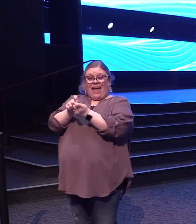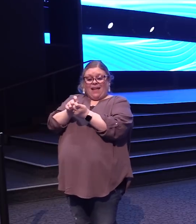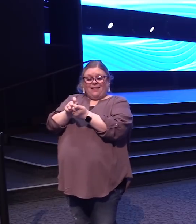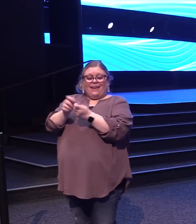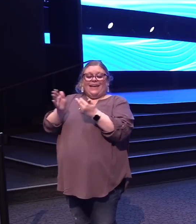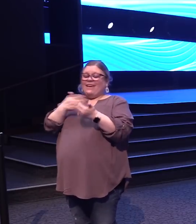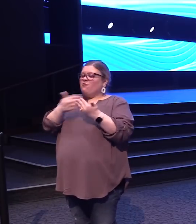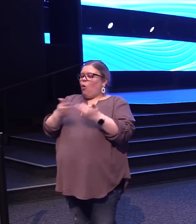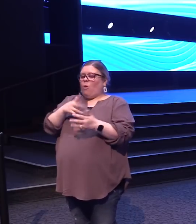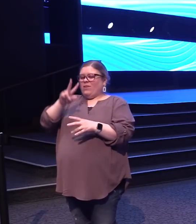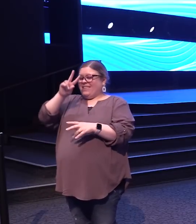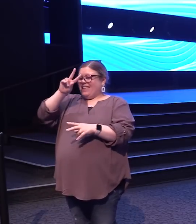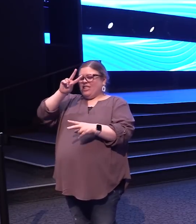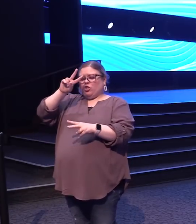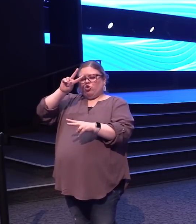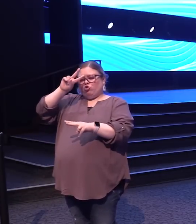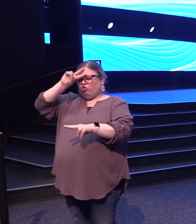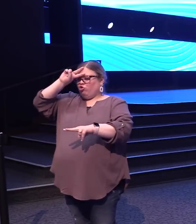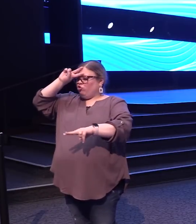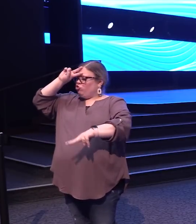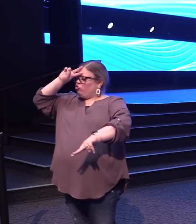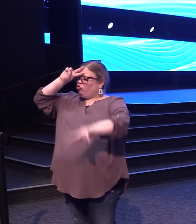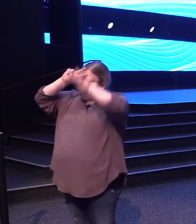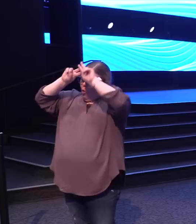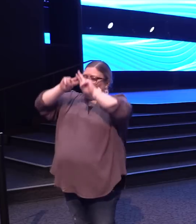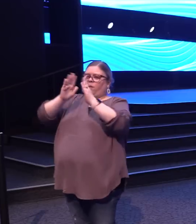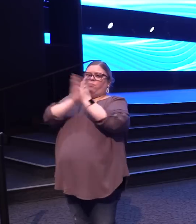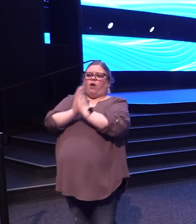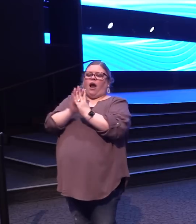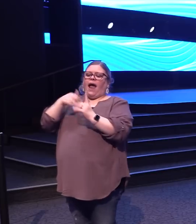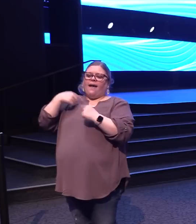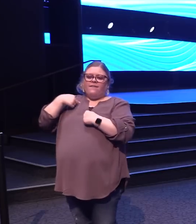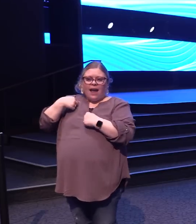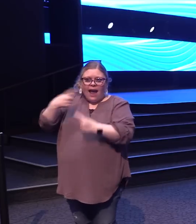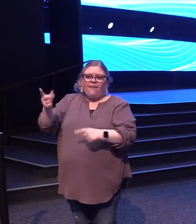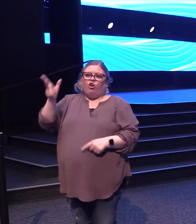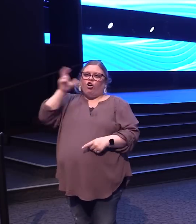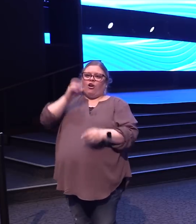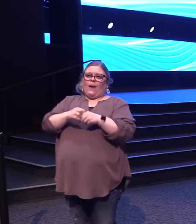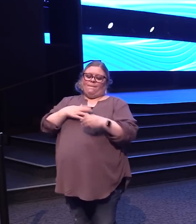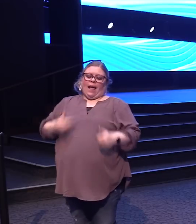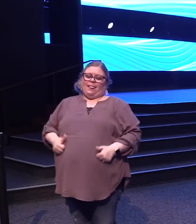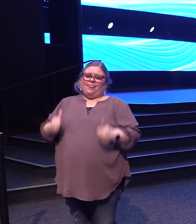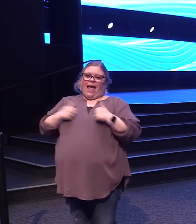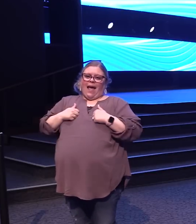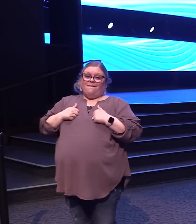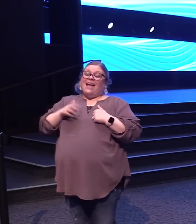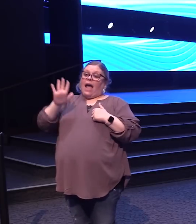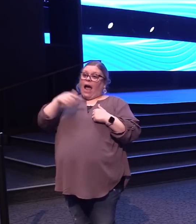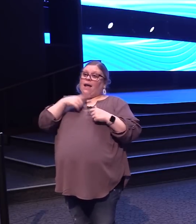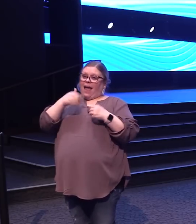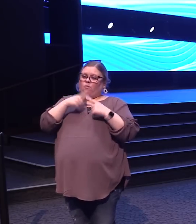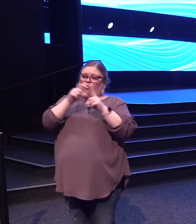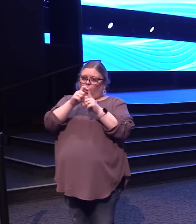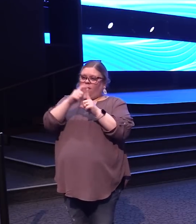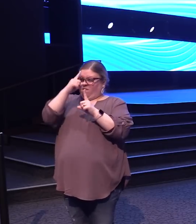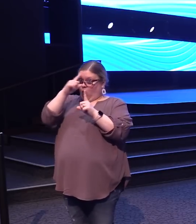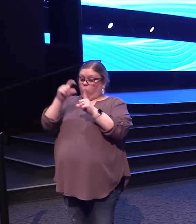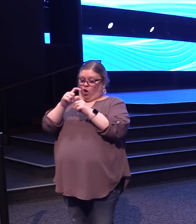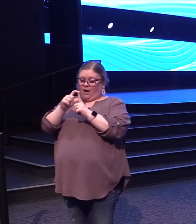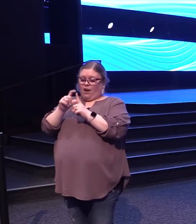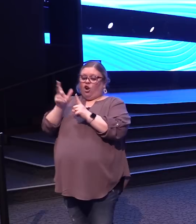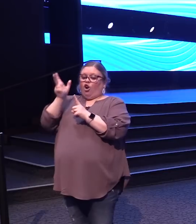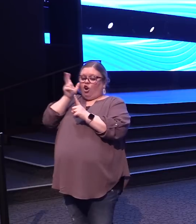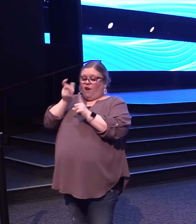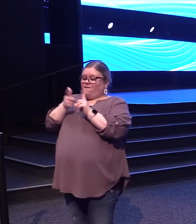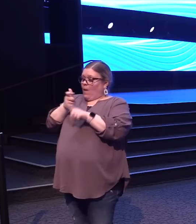was the stupidest prayer I've ever heard in my life. But this is word for word, heard